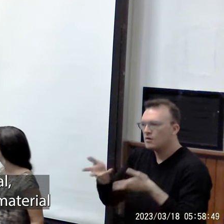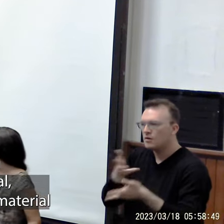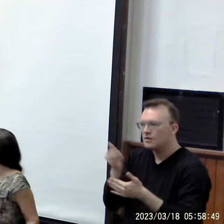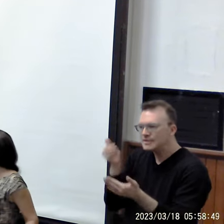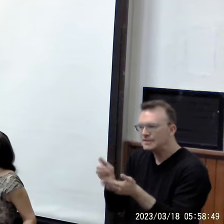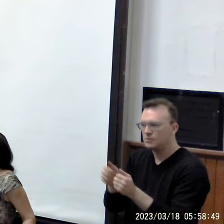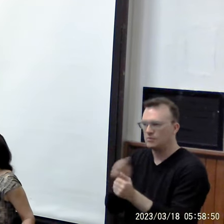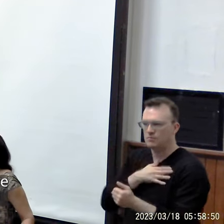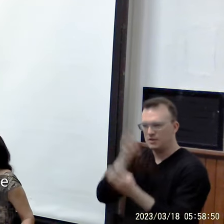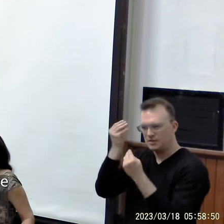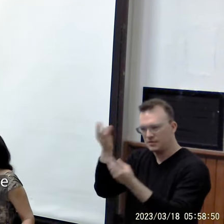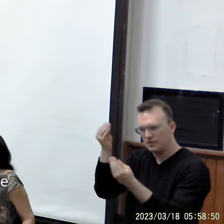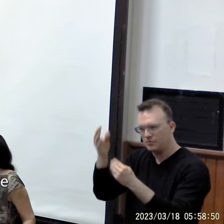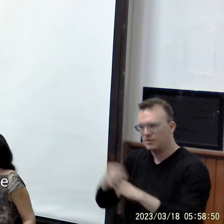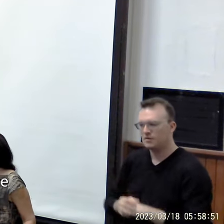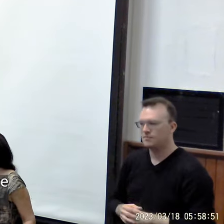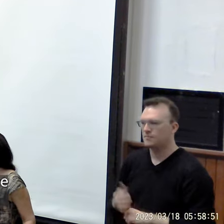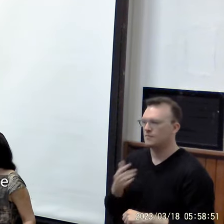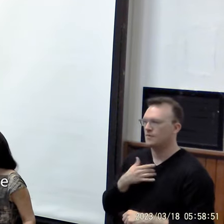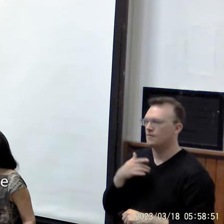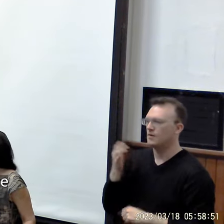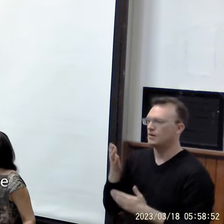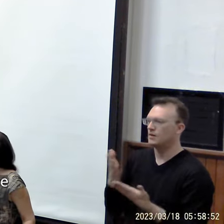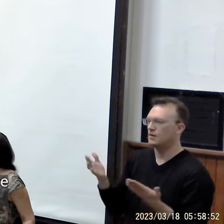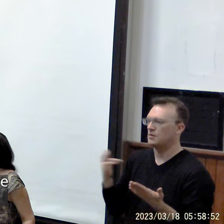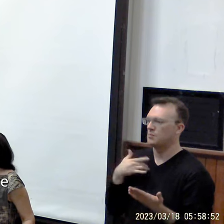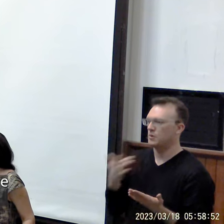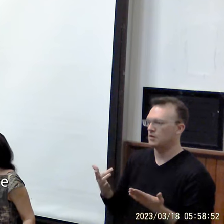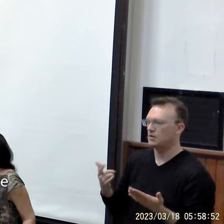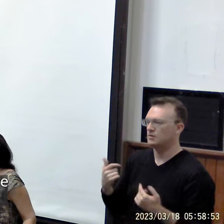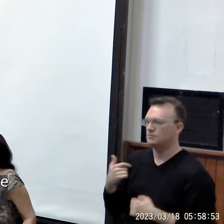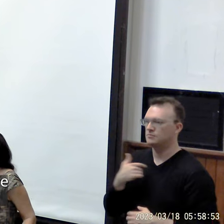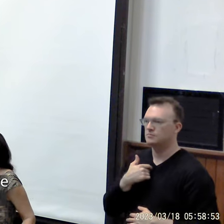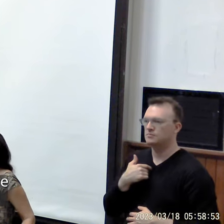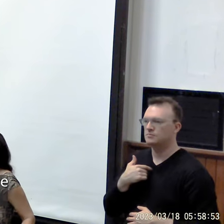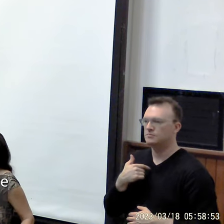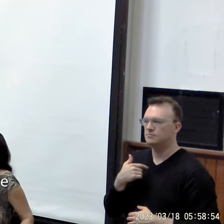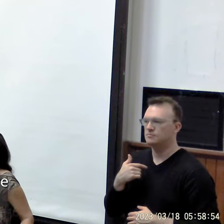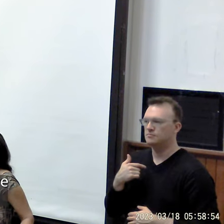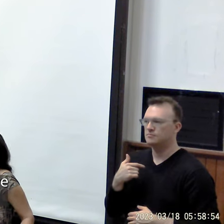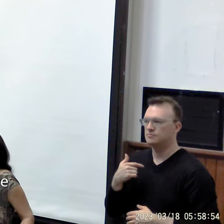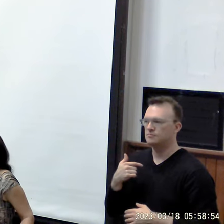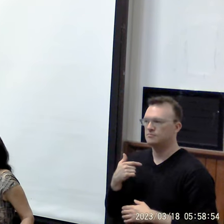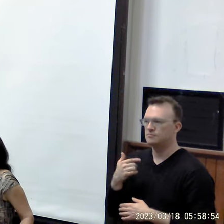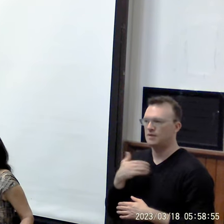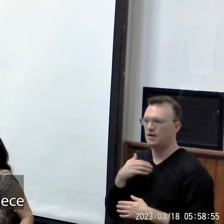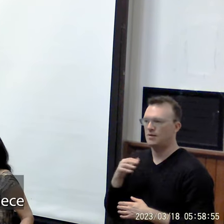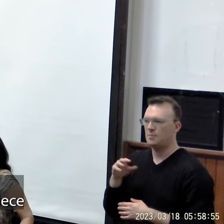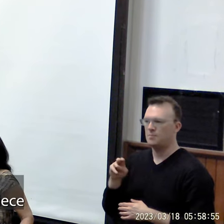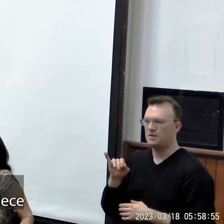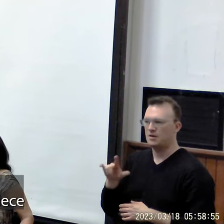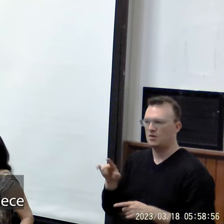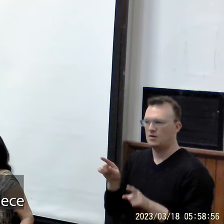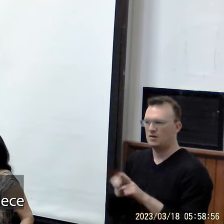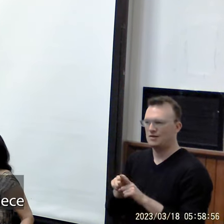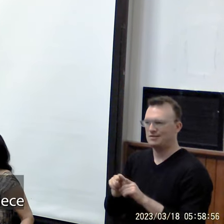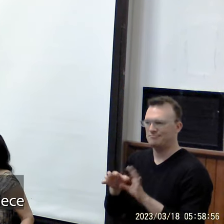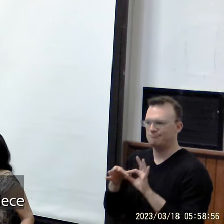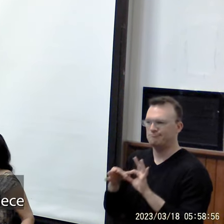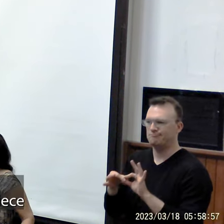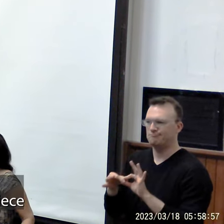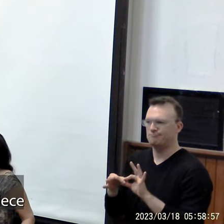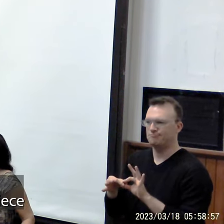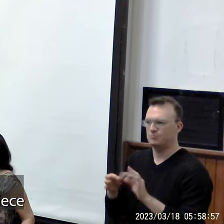material. I think the thing that I really have a kind of material, almost erotic connection with